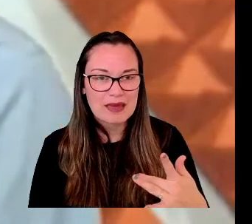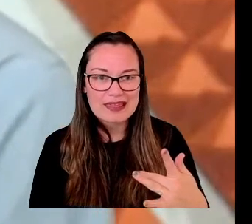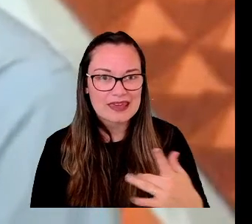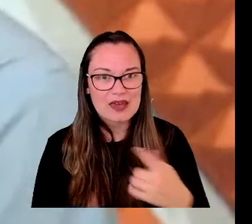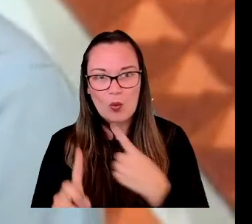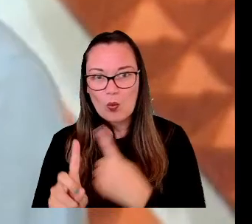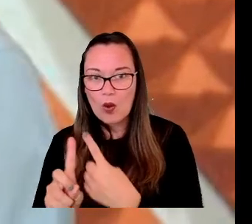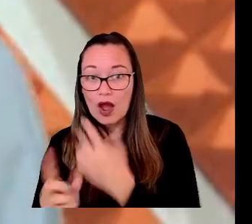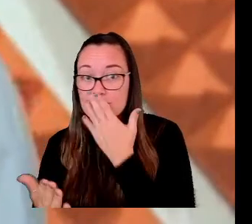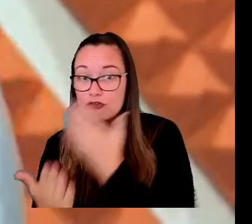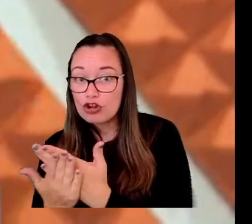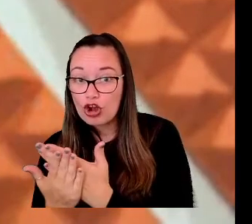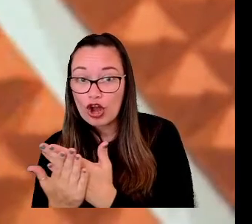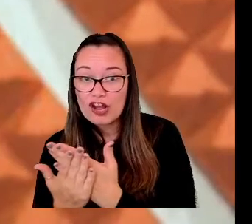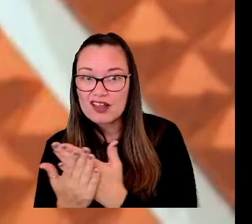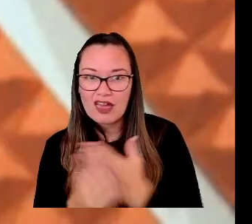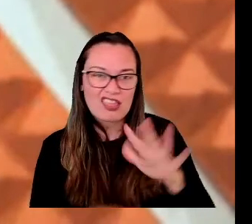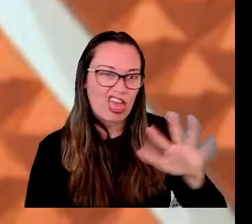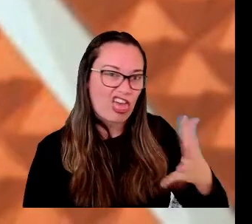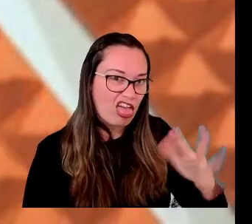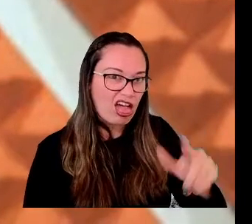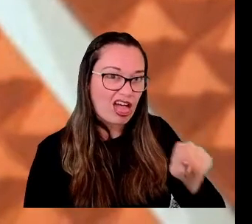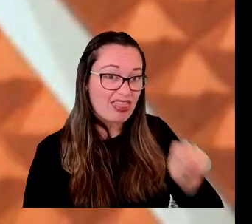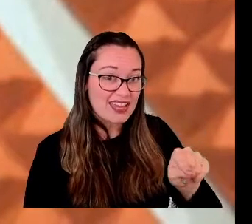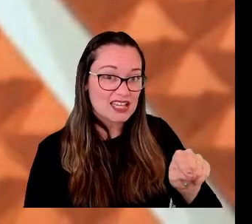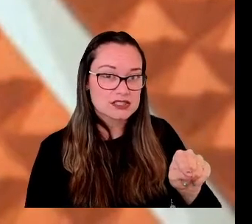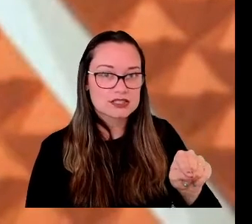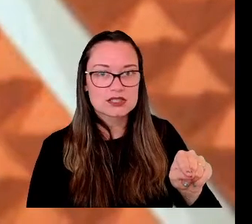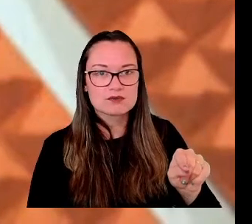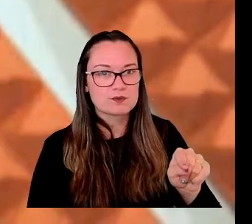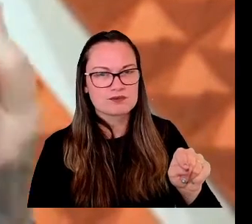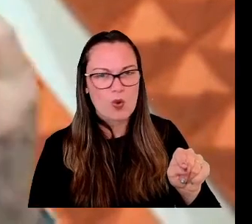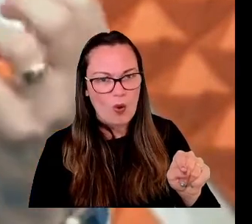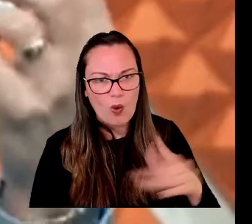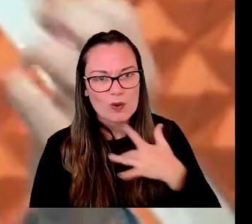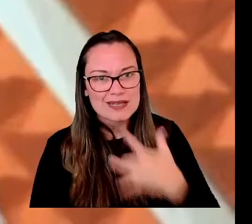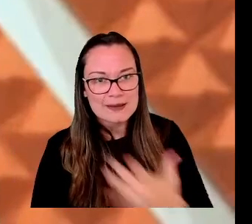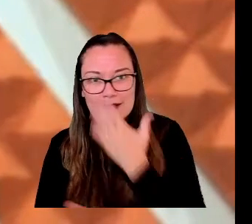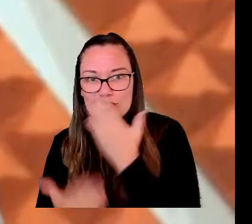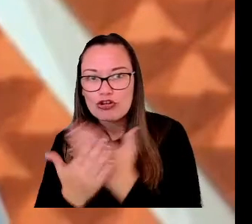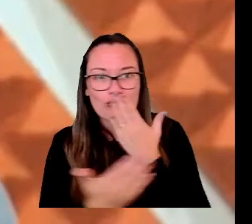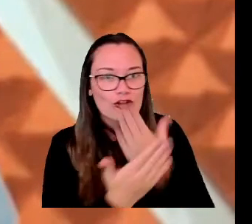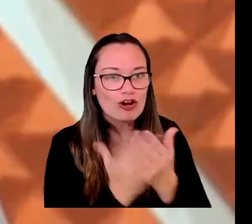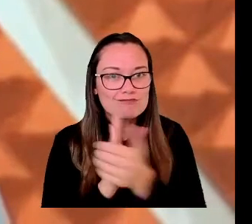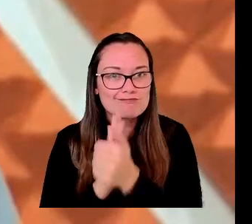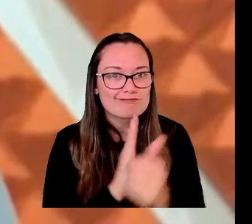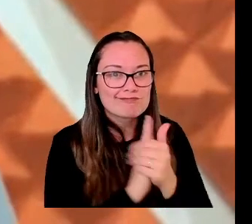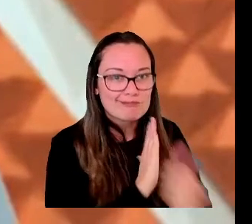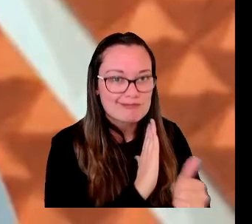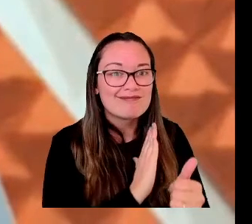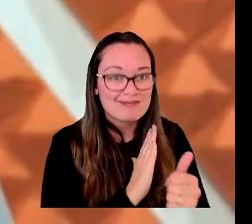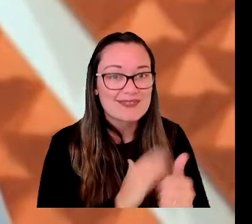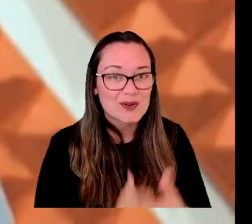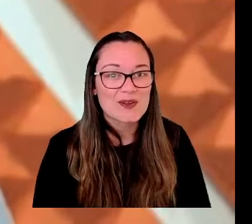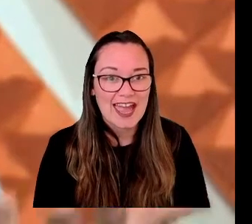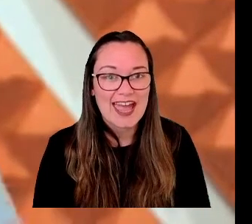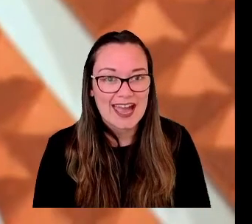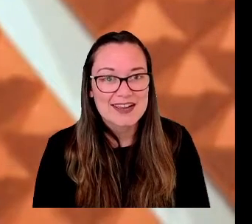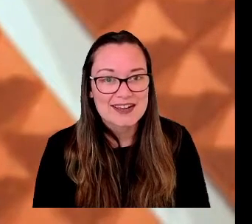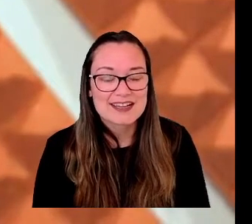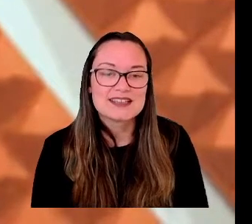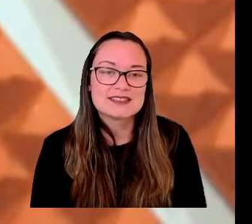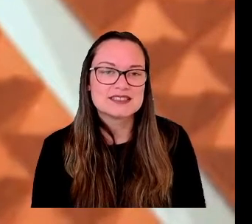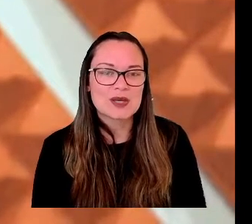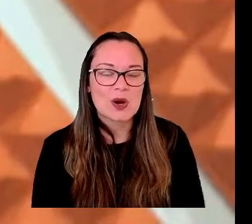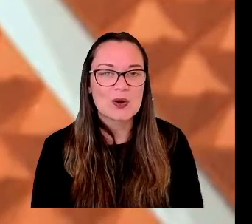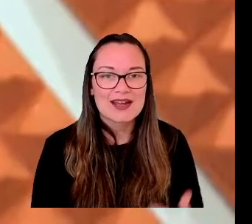students who just absolutely love biology and really, really love U.S. history. It usually doesn't go